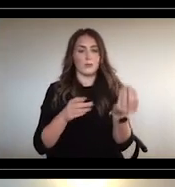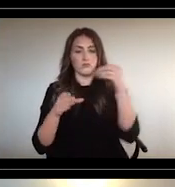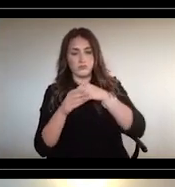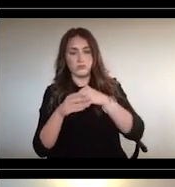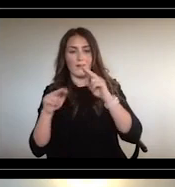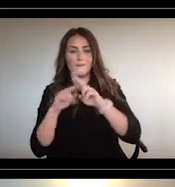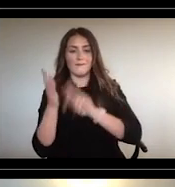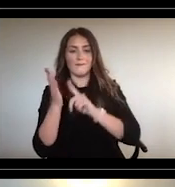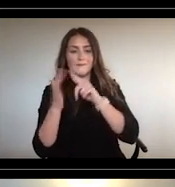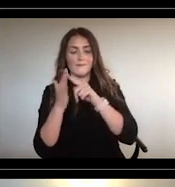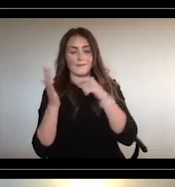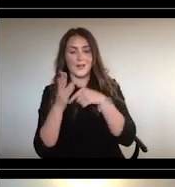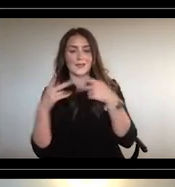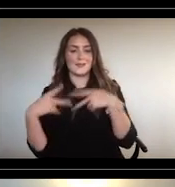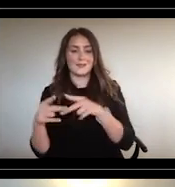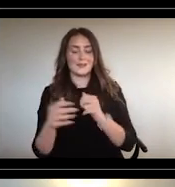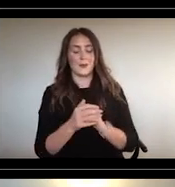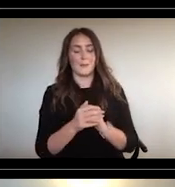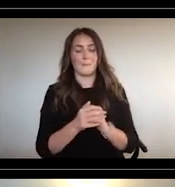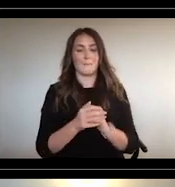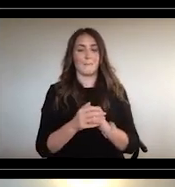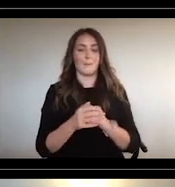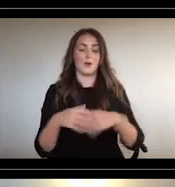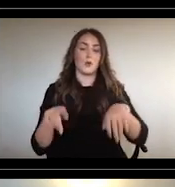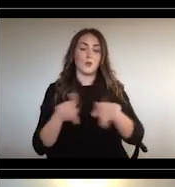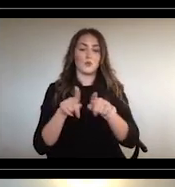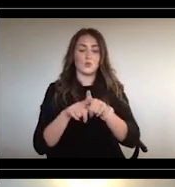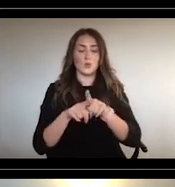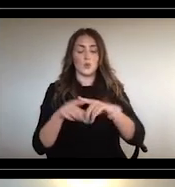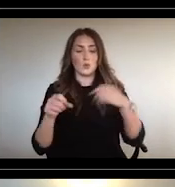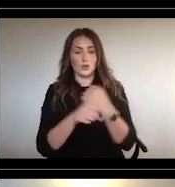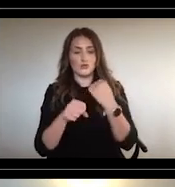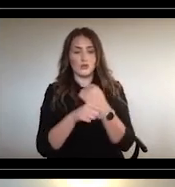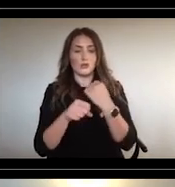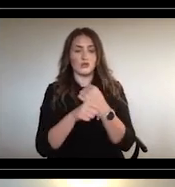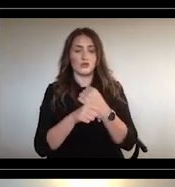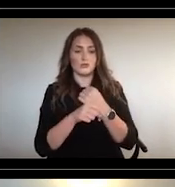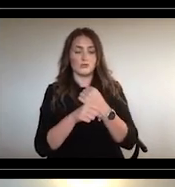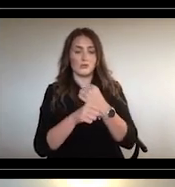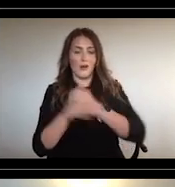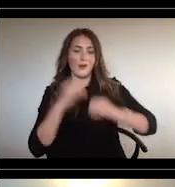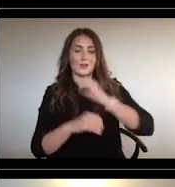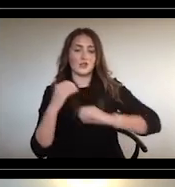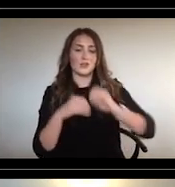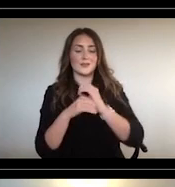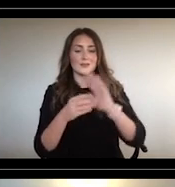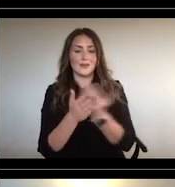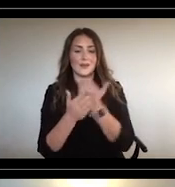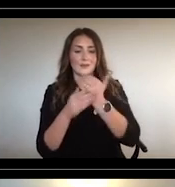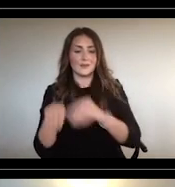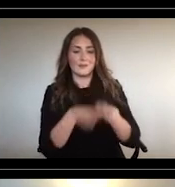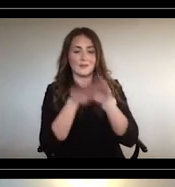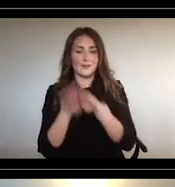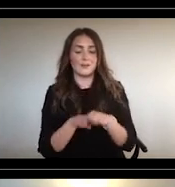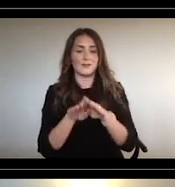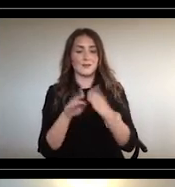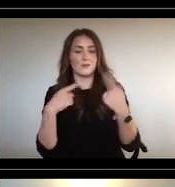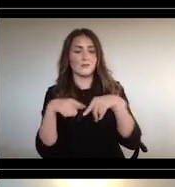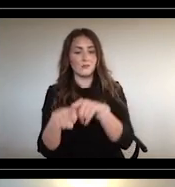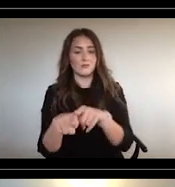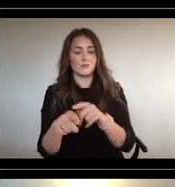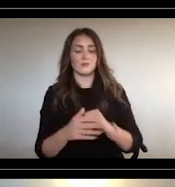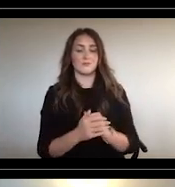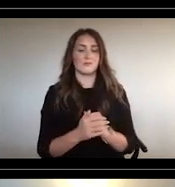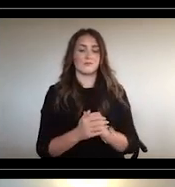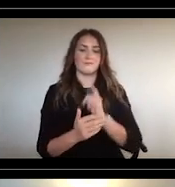contractor, and also construction logistic community safety standards that really, and these are standards that set out the